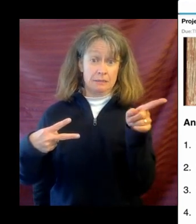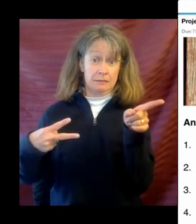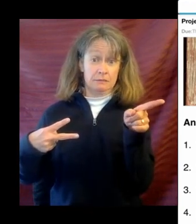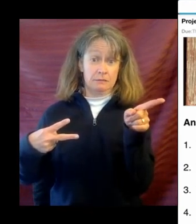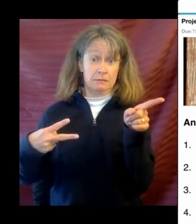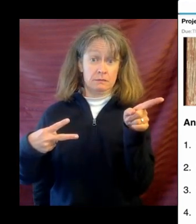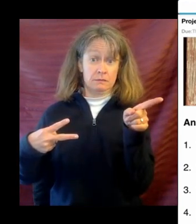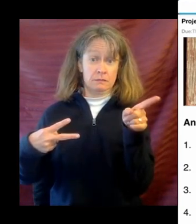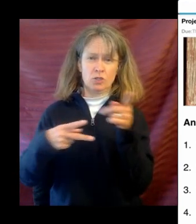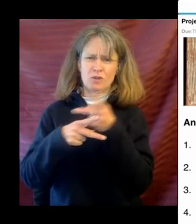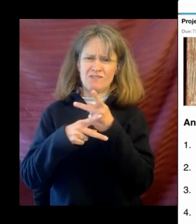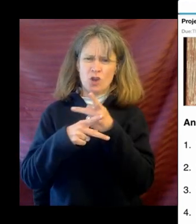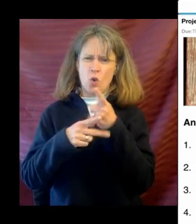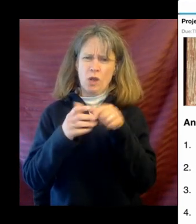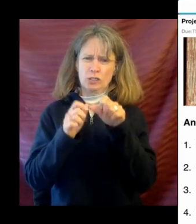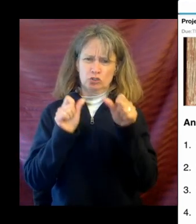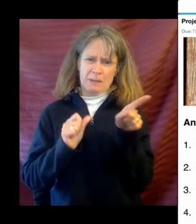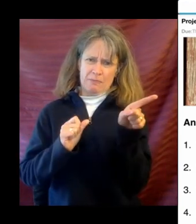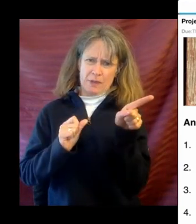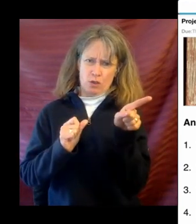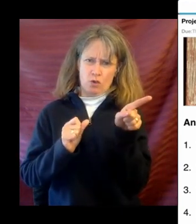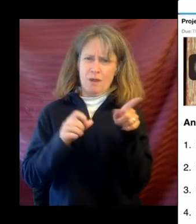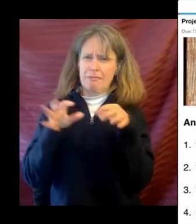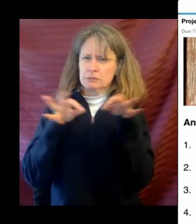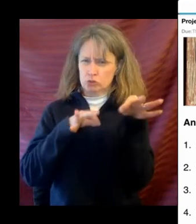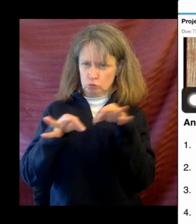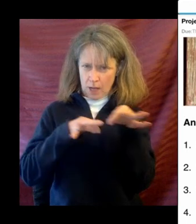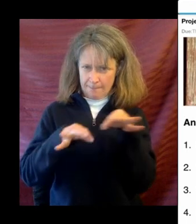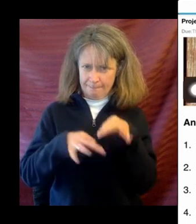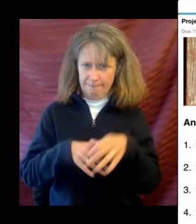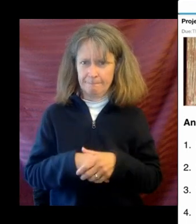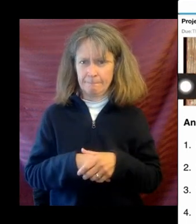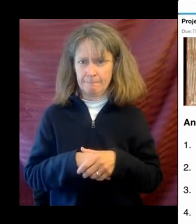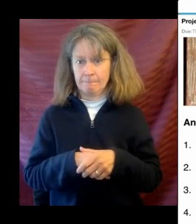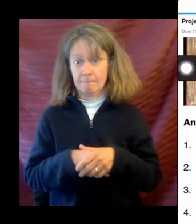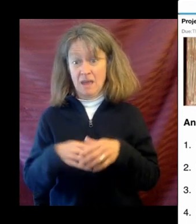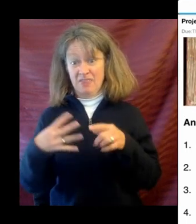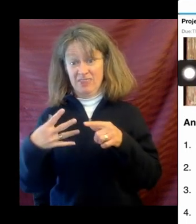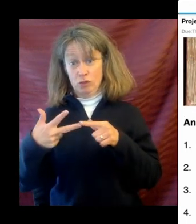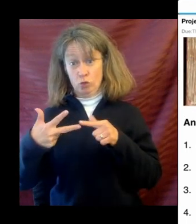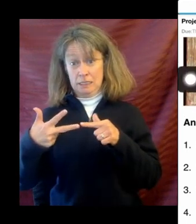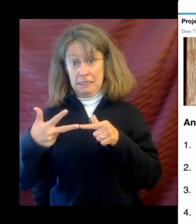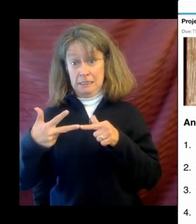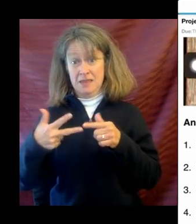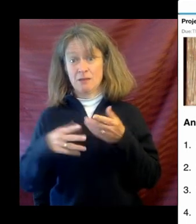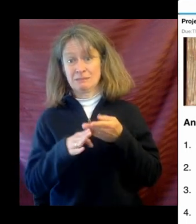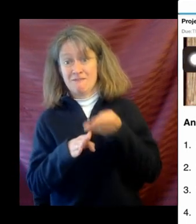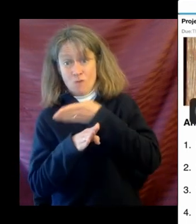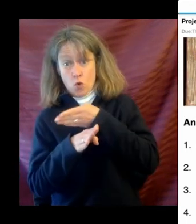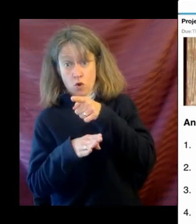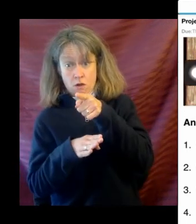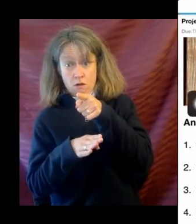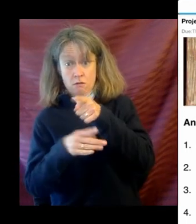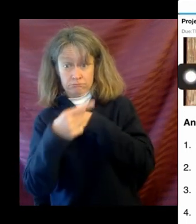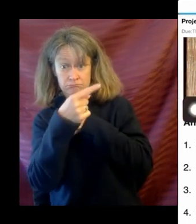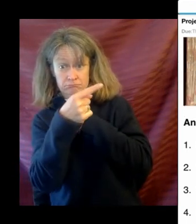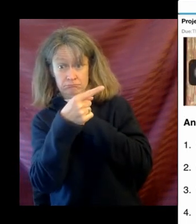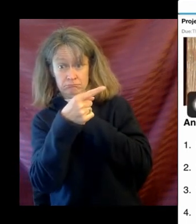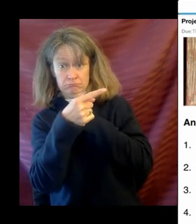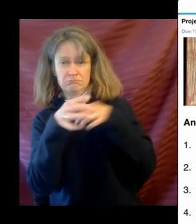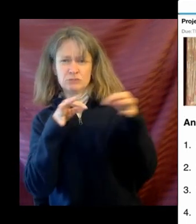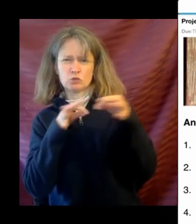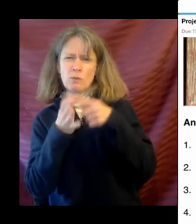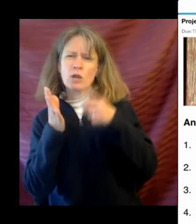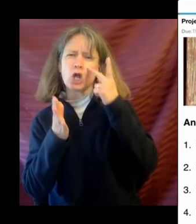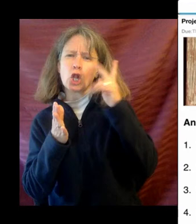figure out what would go there and describe it. And this would be what comes before, and you could try and describe what that will look